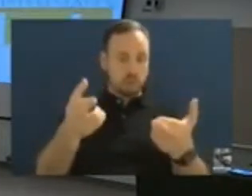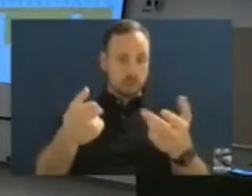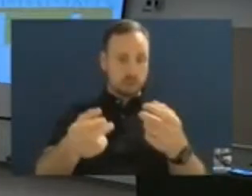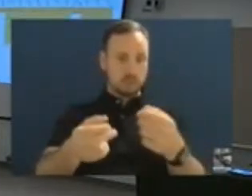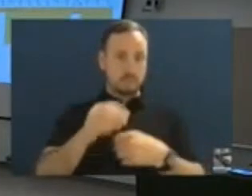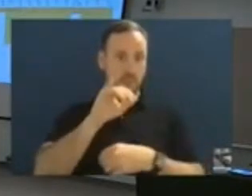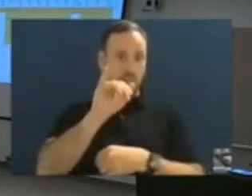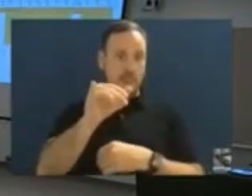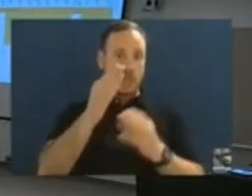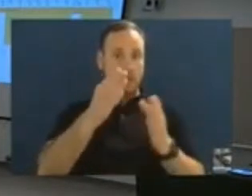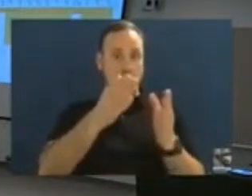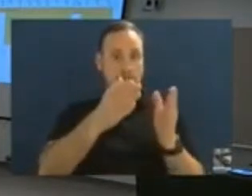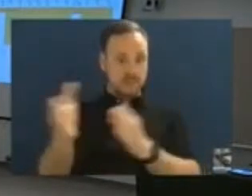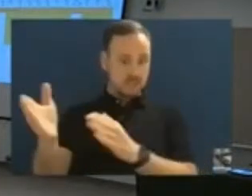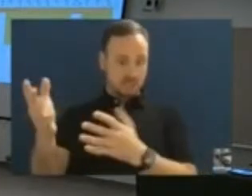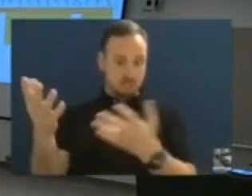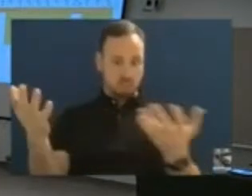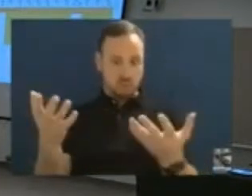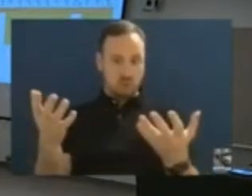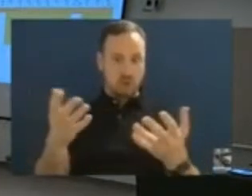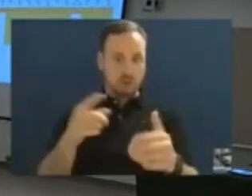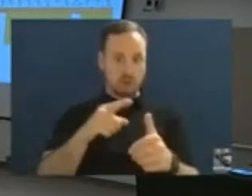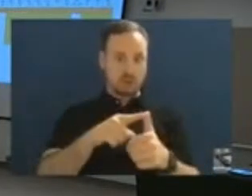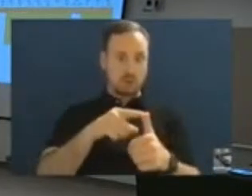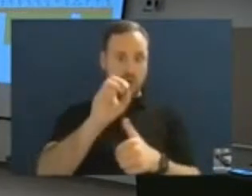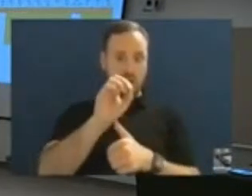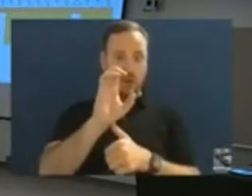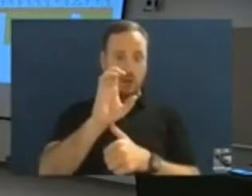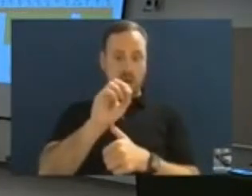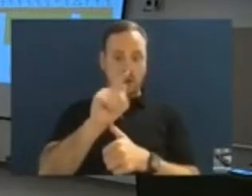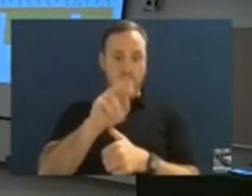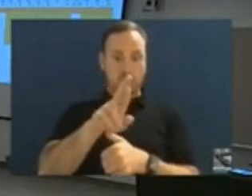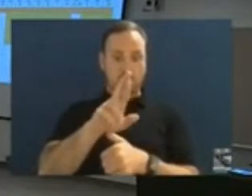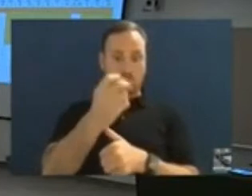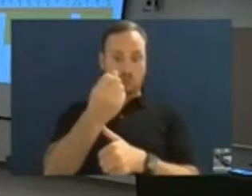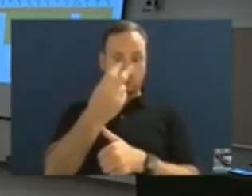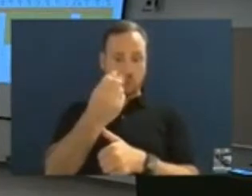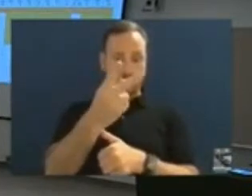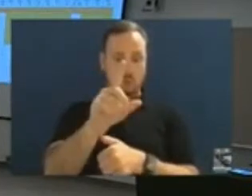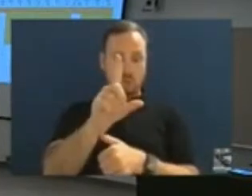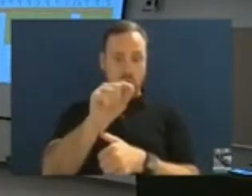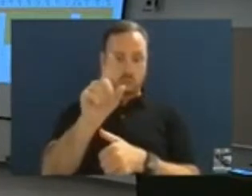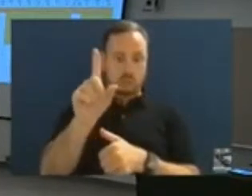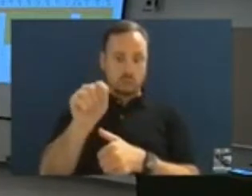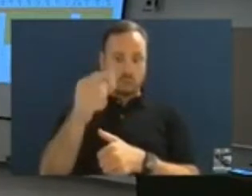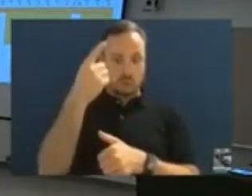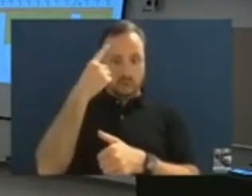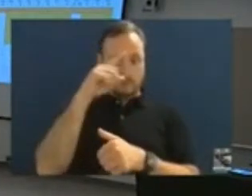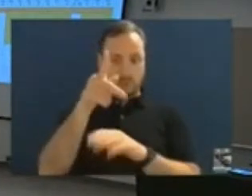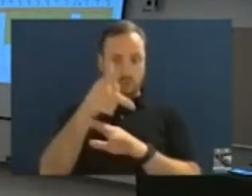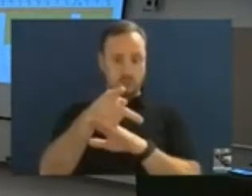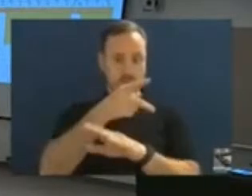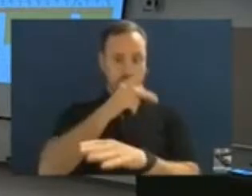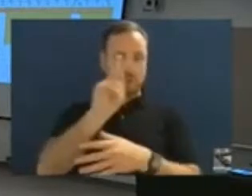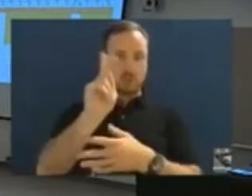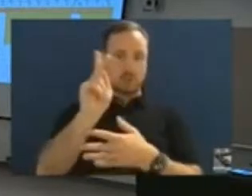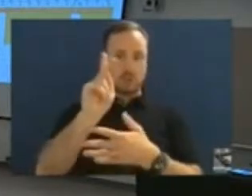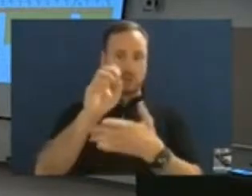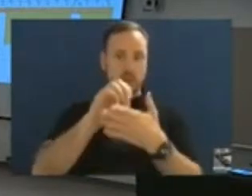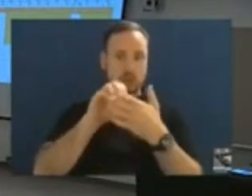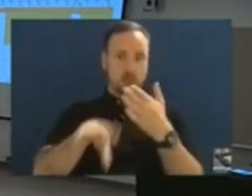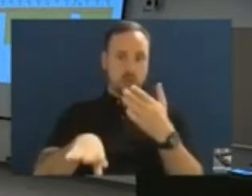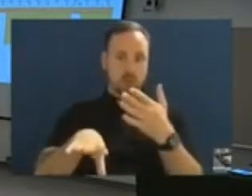as follows. October the 12th, 2020, for pre-K students, except